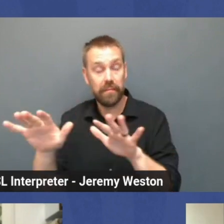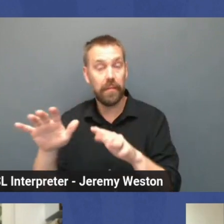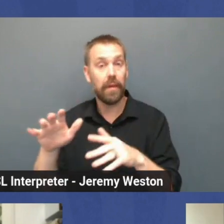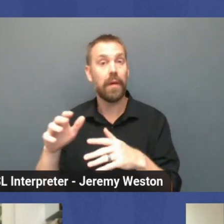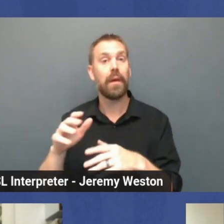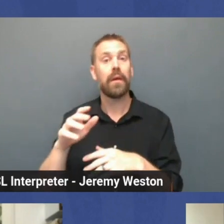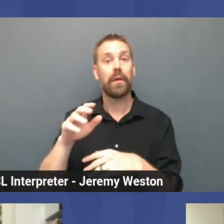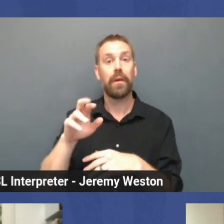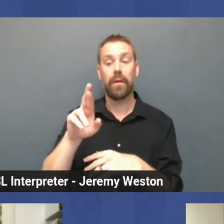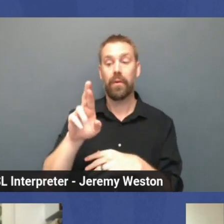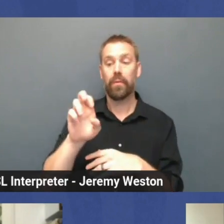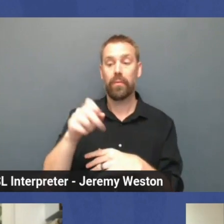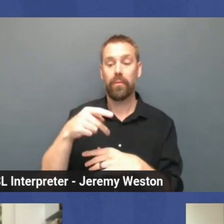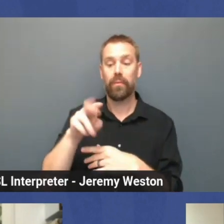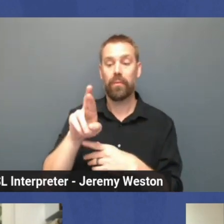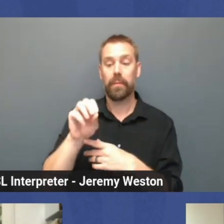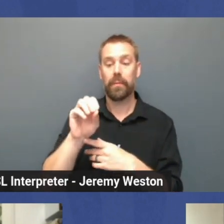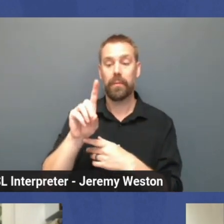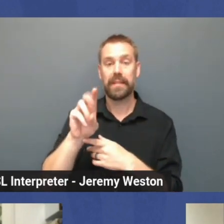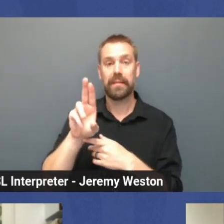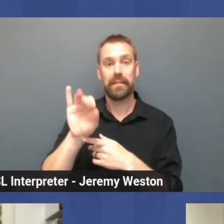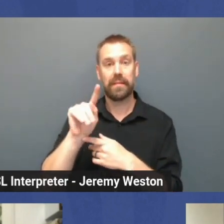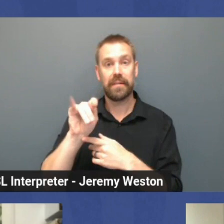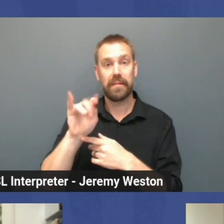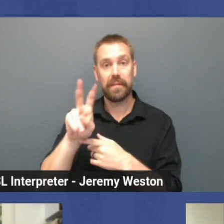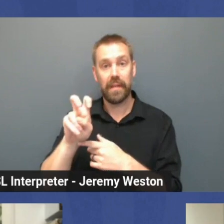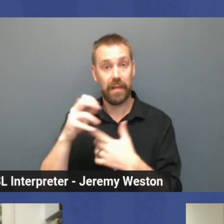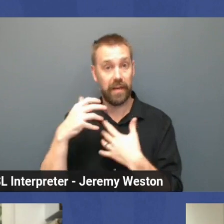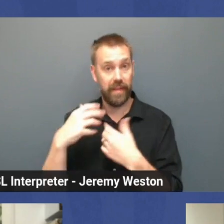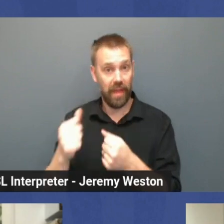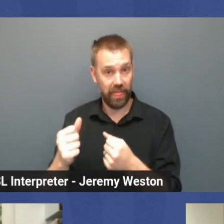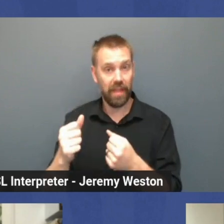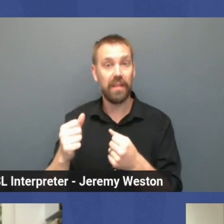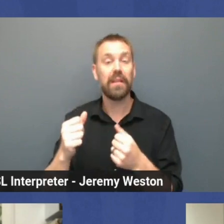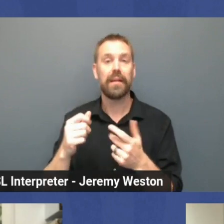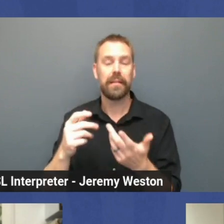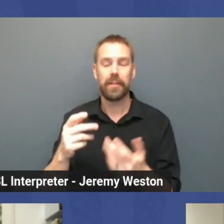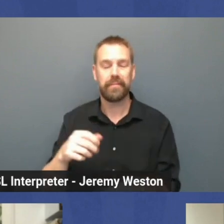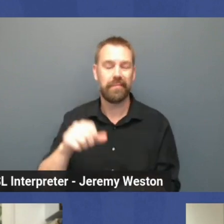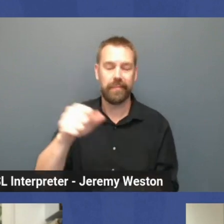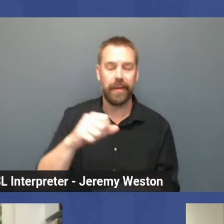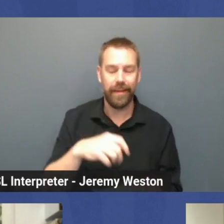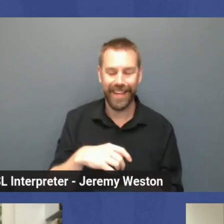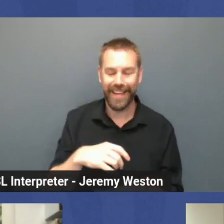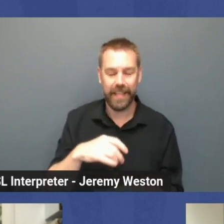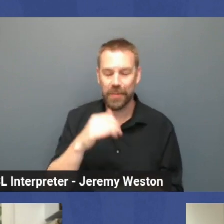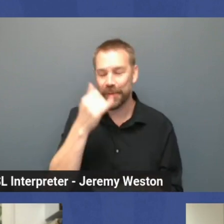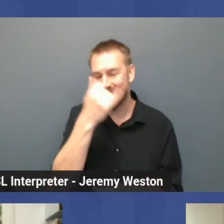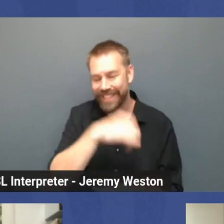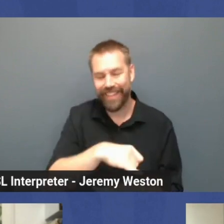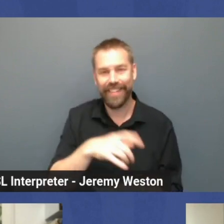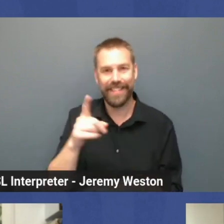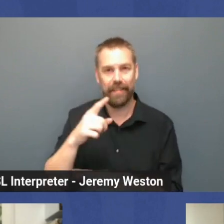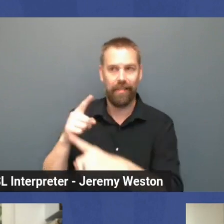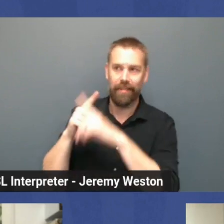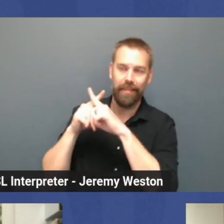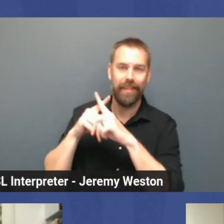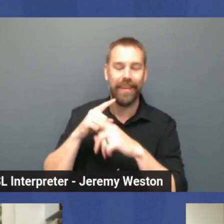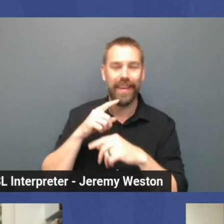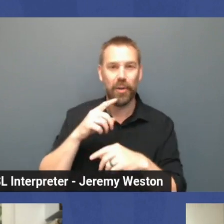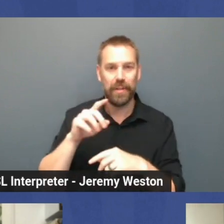we discuss a lot with patients. So, yeah, it's absolutely ridiculous that I've been censored regarding